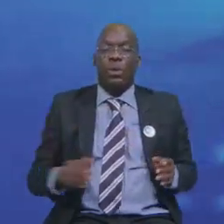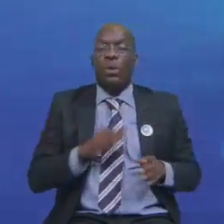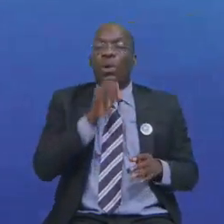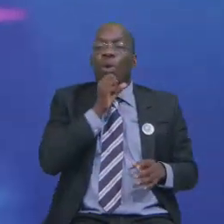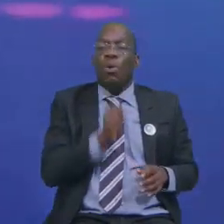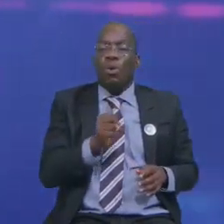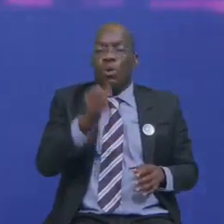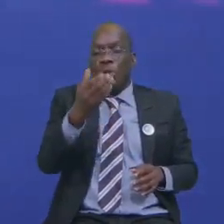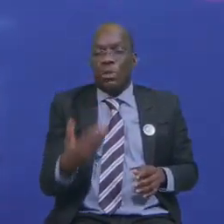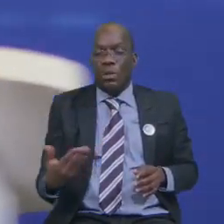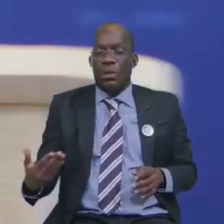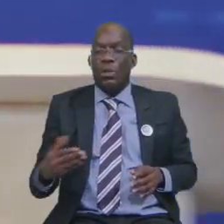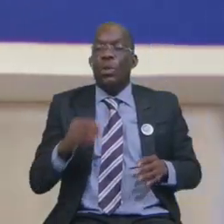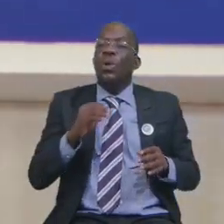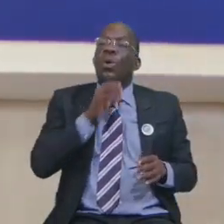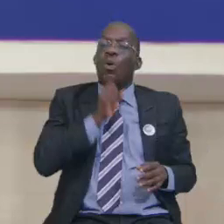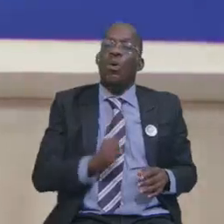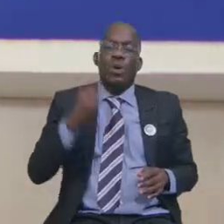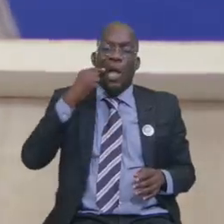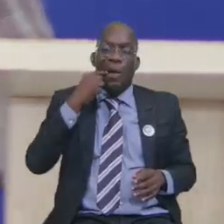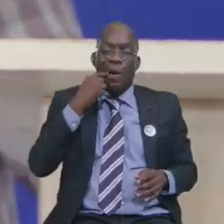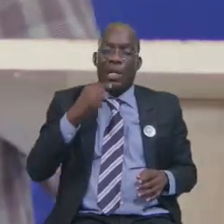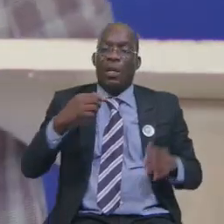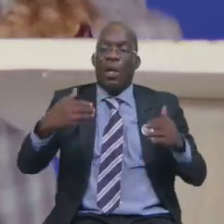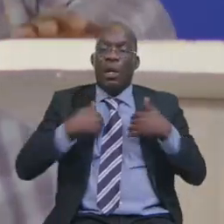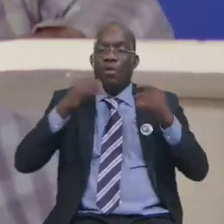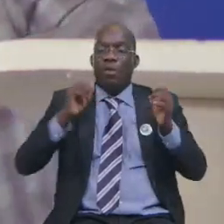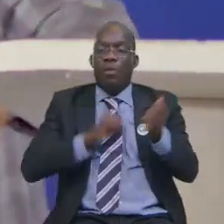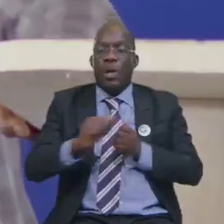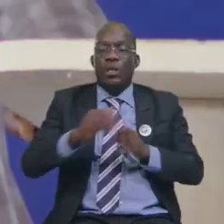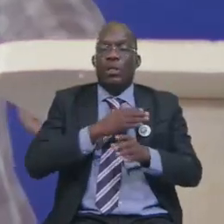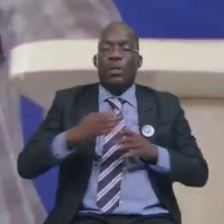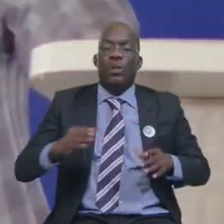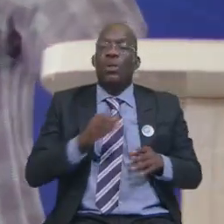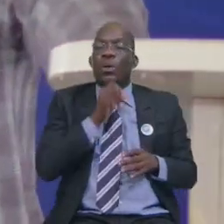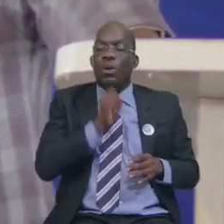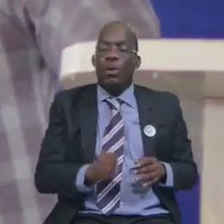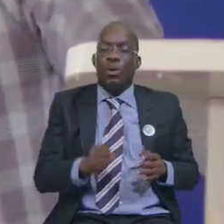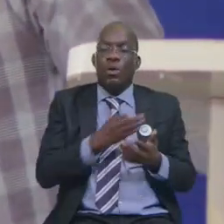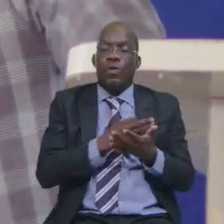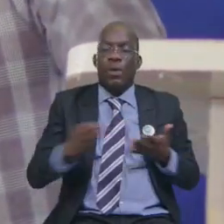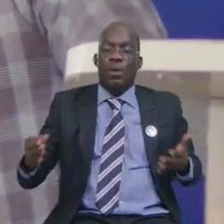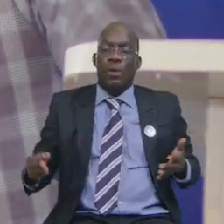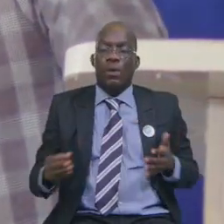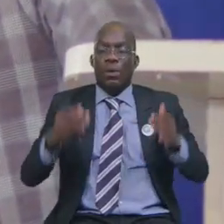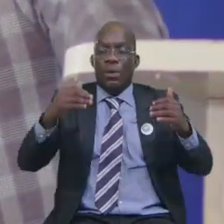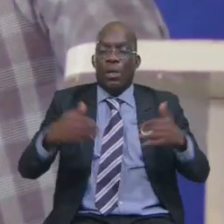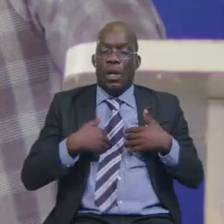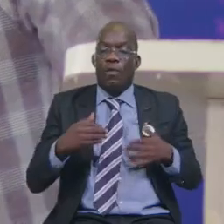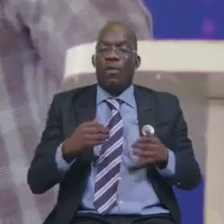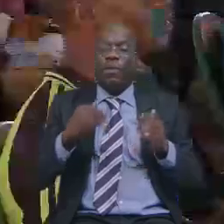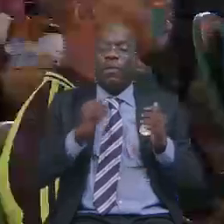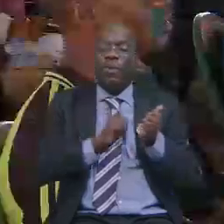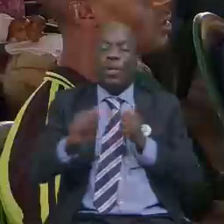Old regrets are passed away. Old failures are passed